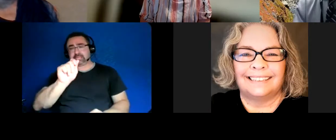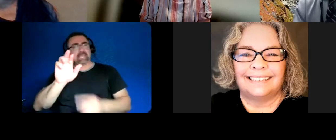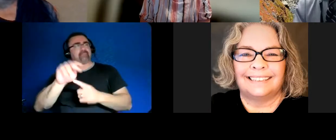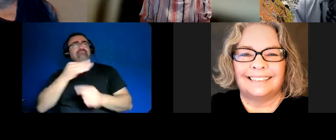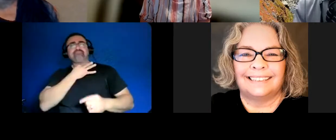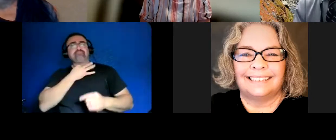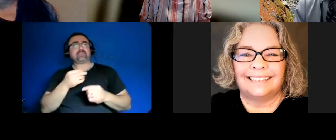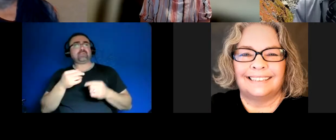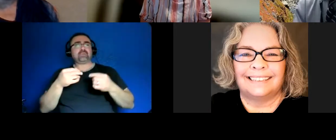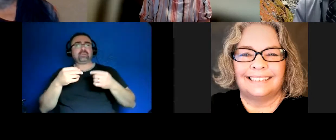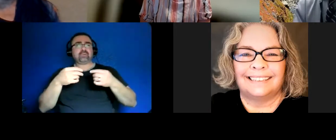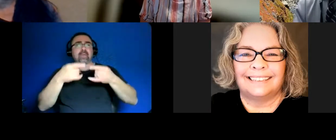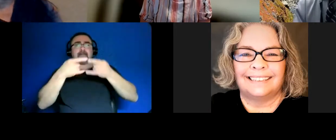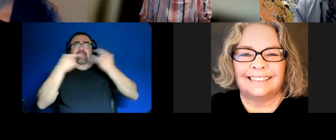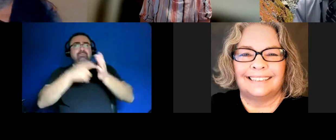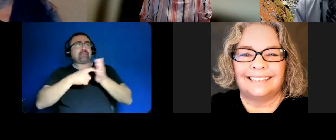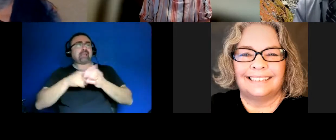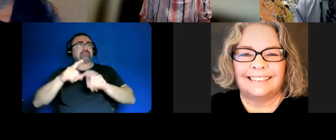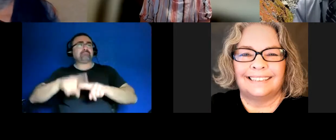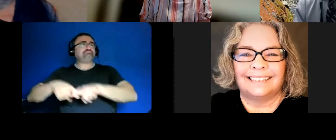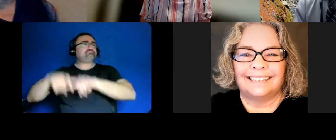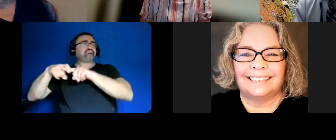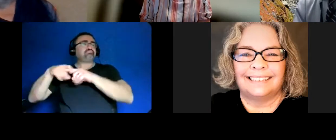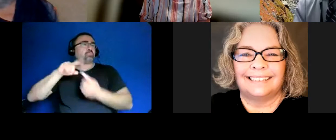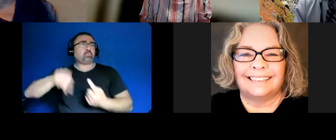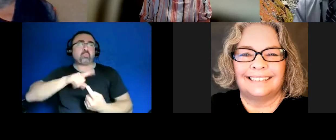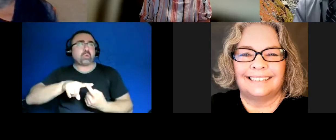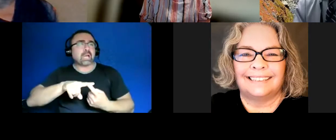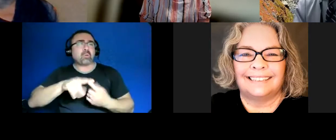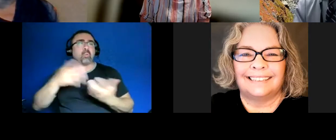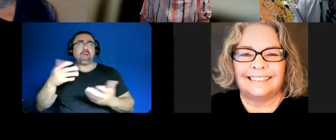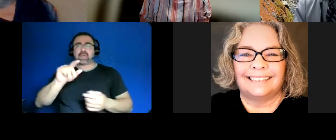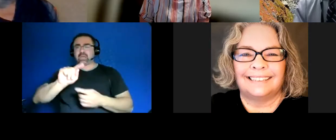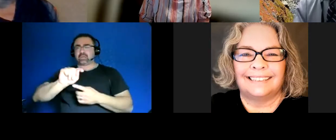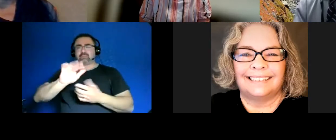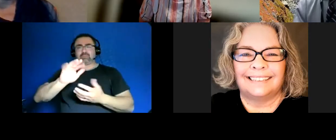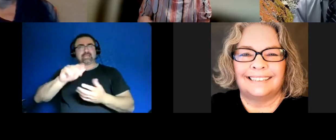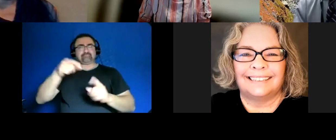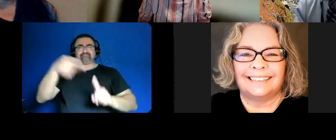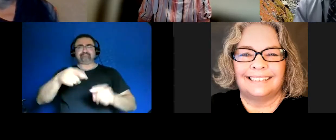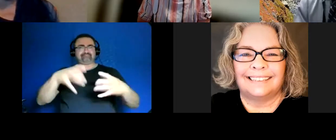the mask mandate be lifted? What is the targeted data around this mask mandate?